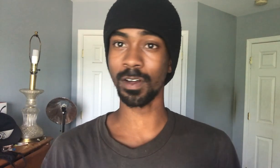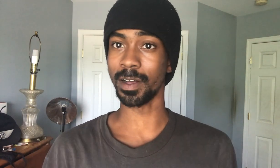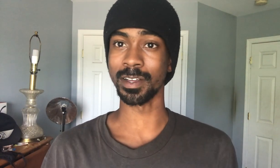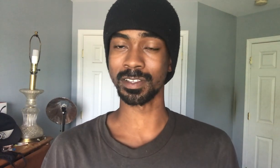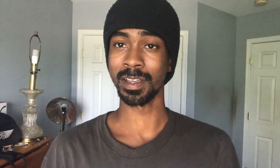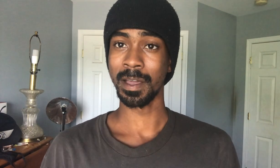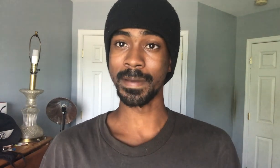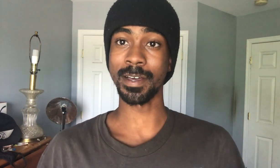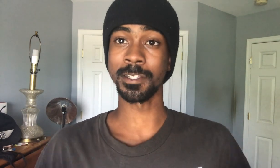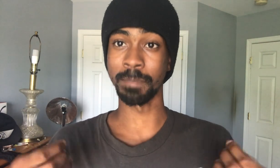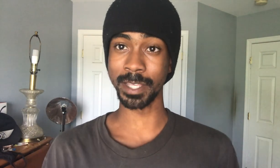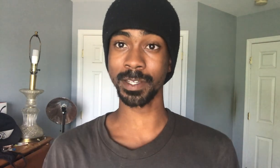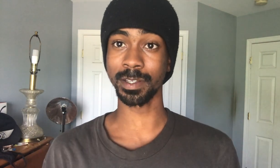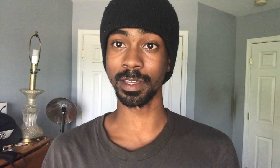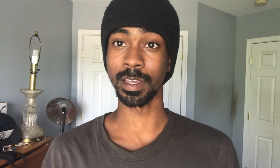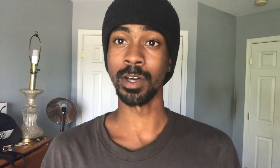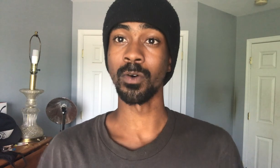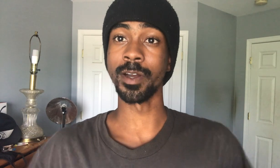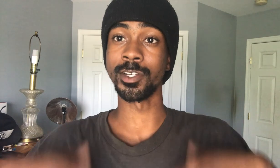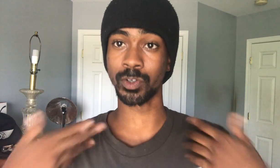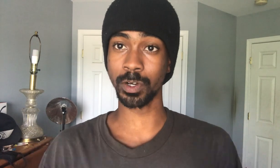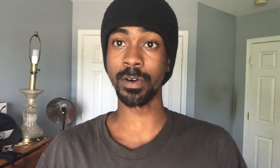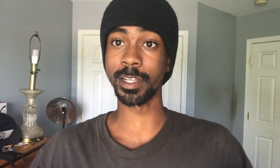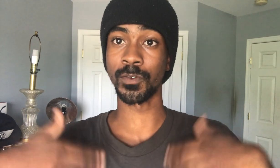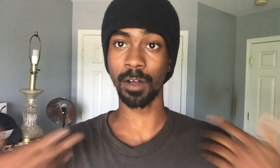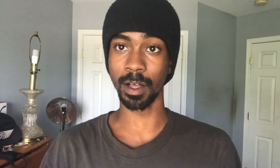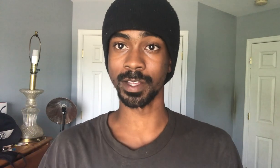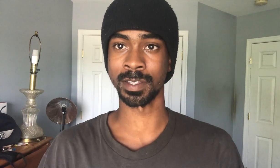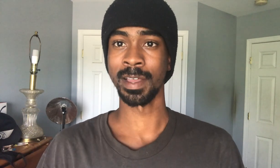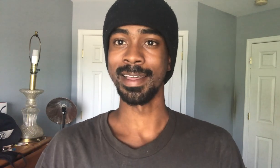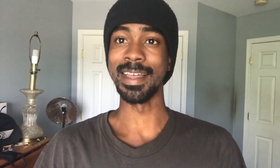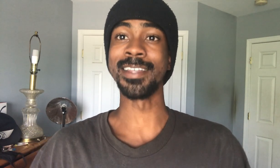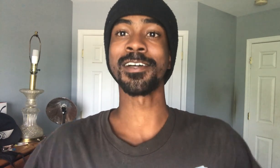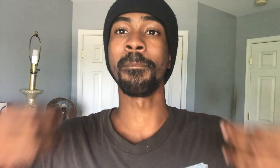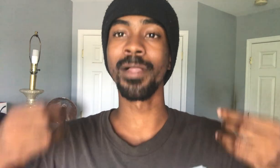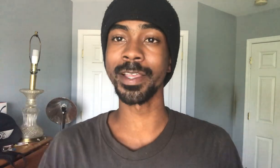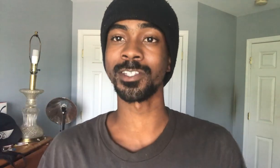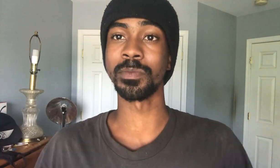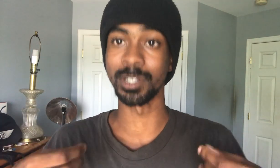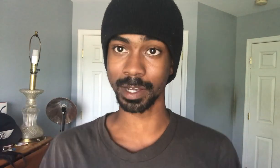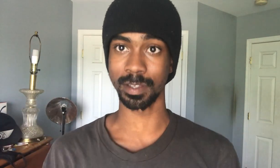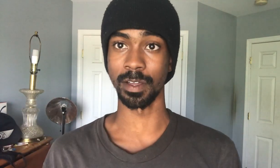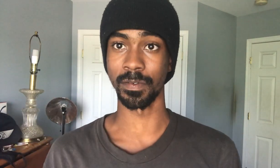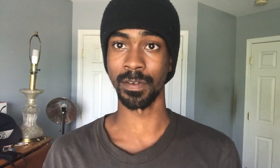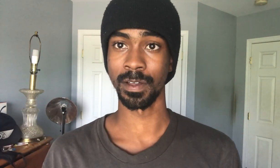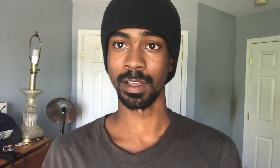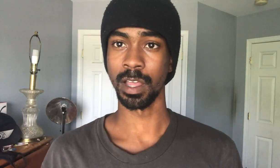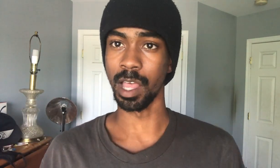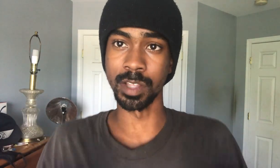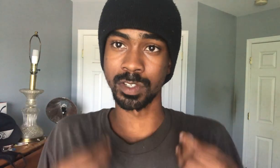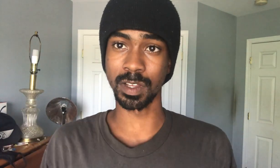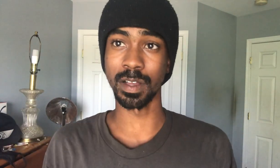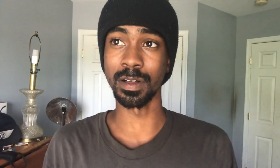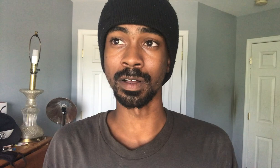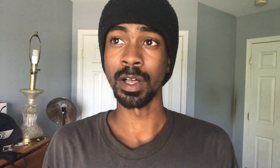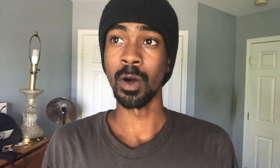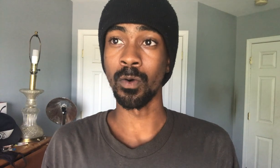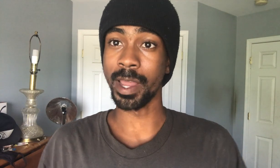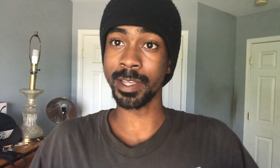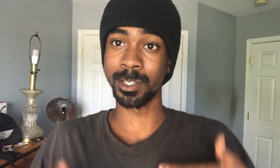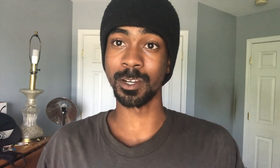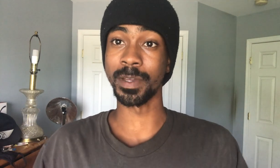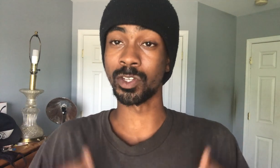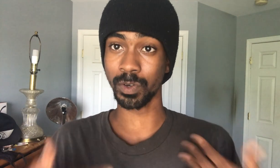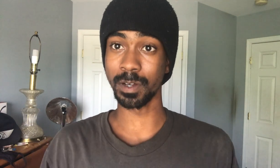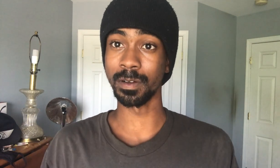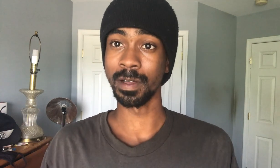what is false? Because basically, what is true, what is false, is completely subjective. And so, what